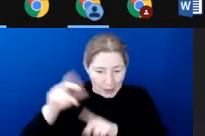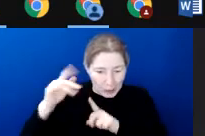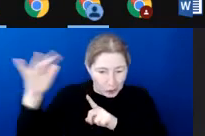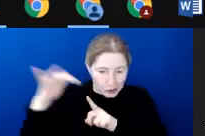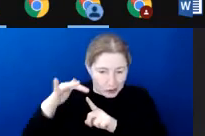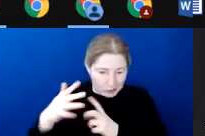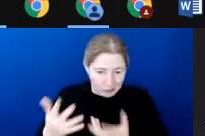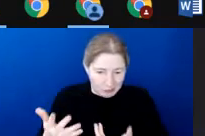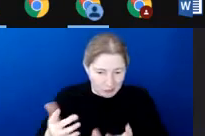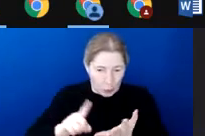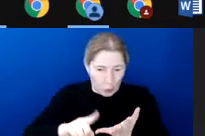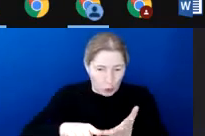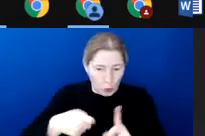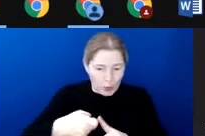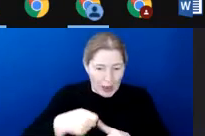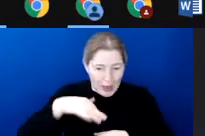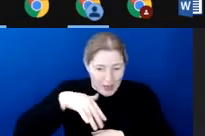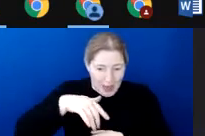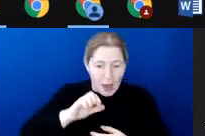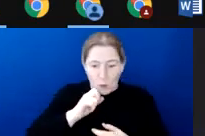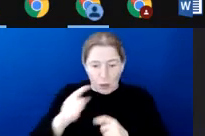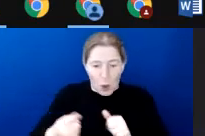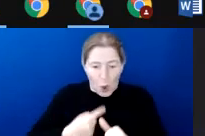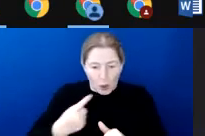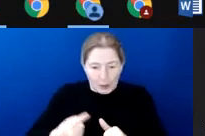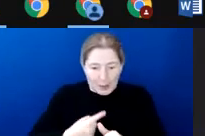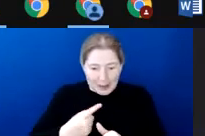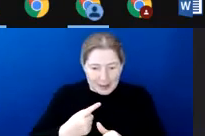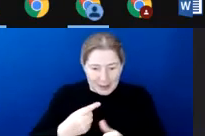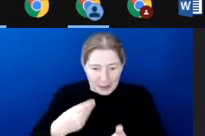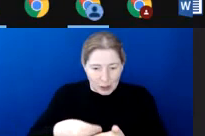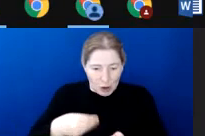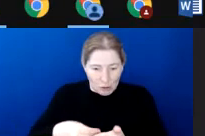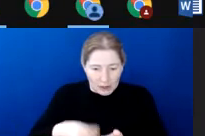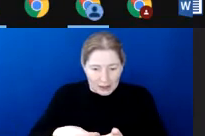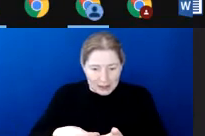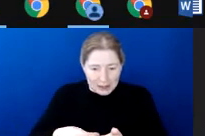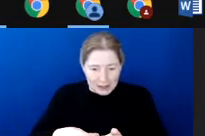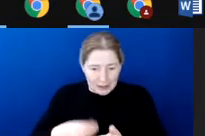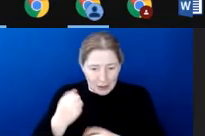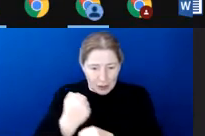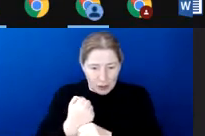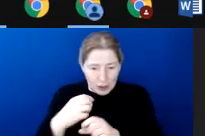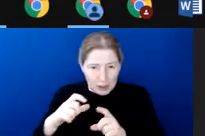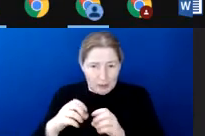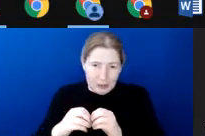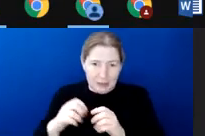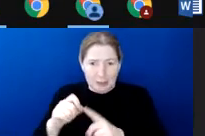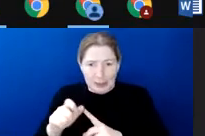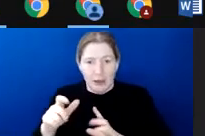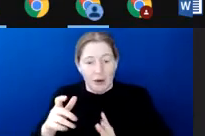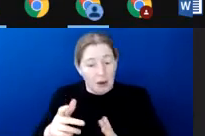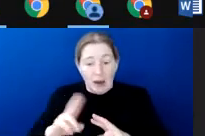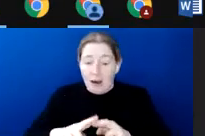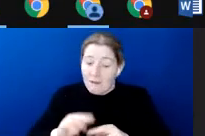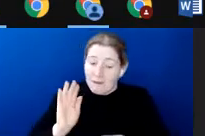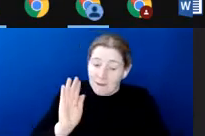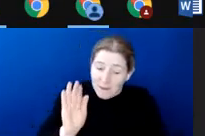I'm in the UK, it would automatically take the currency for that. If I'm abroad, it would pick up the